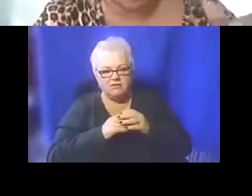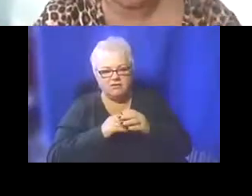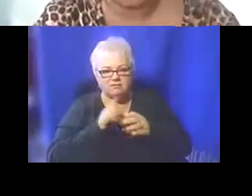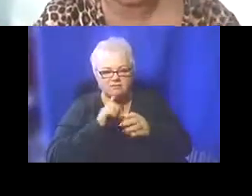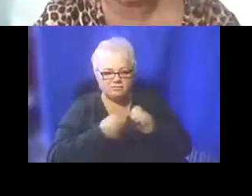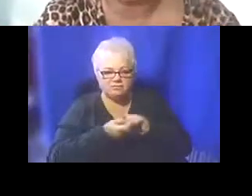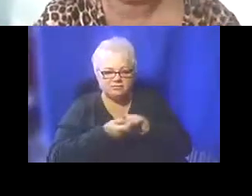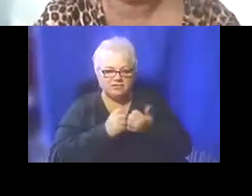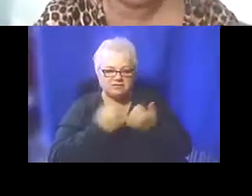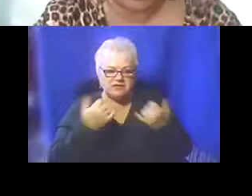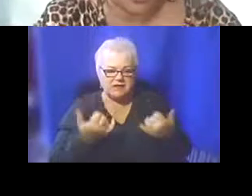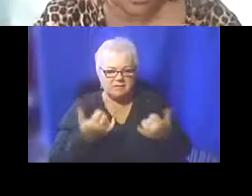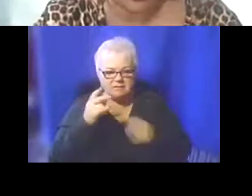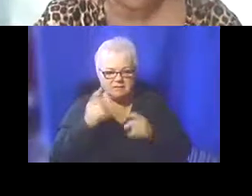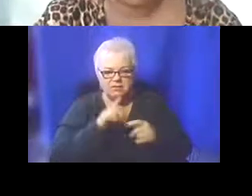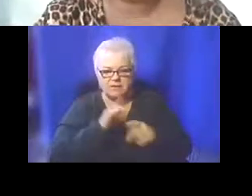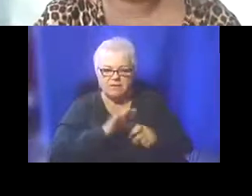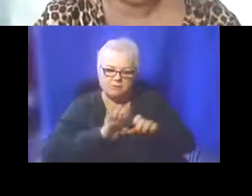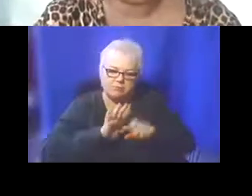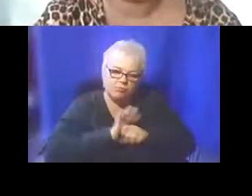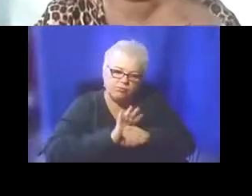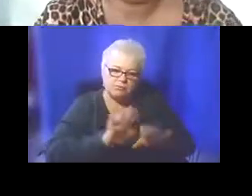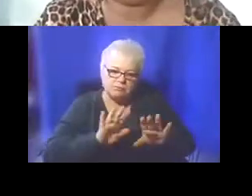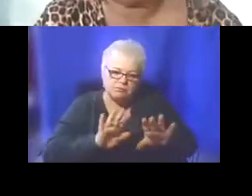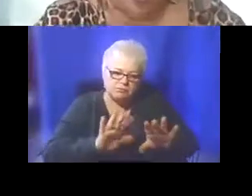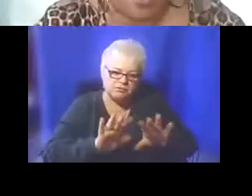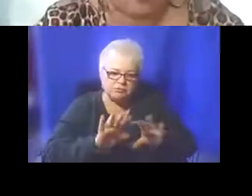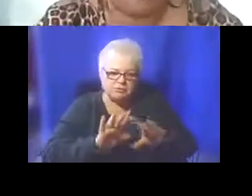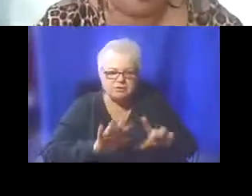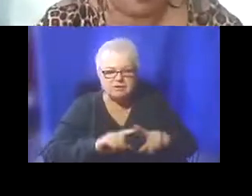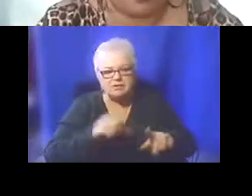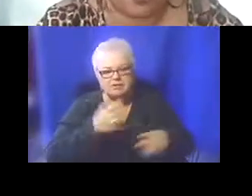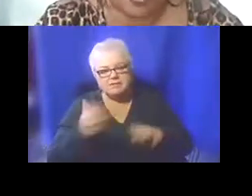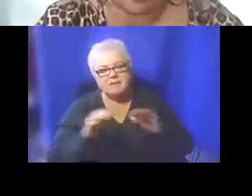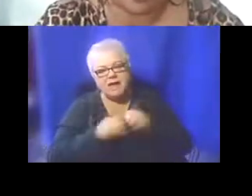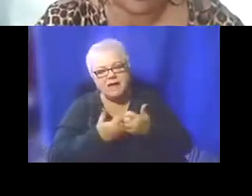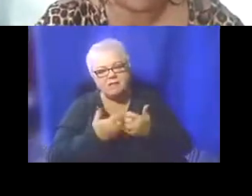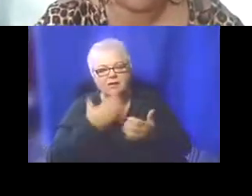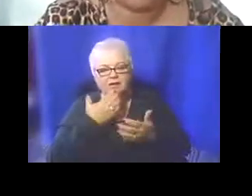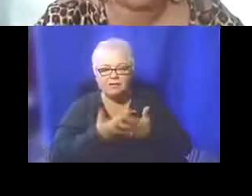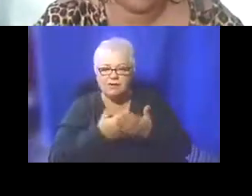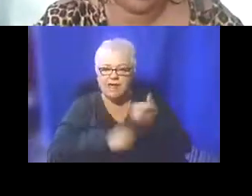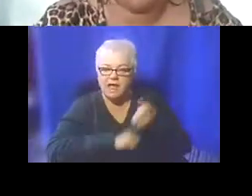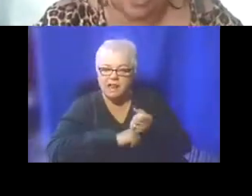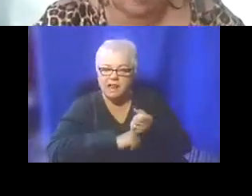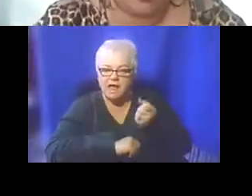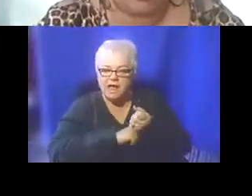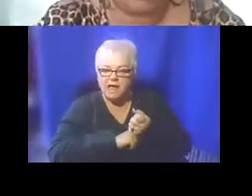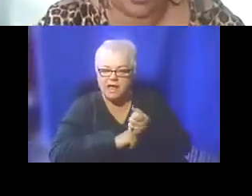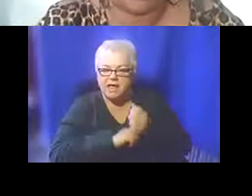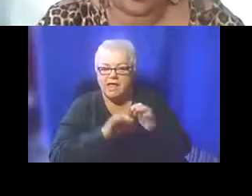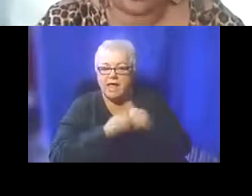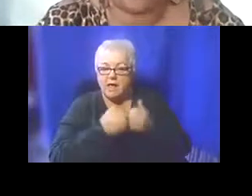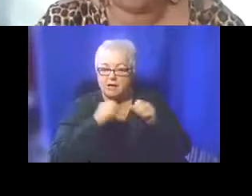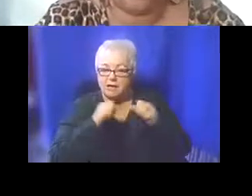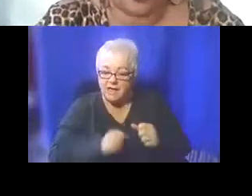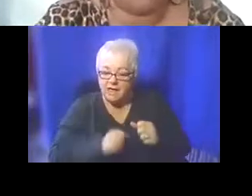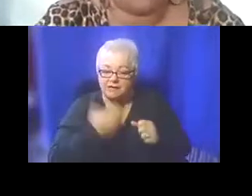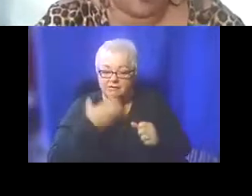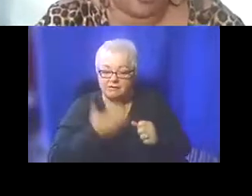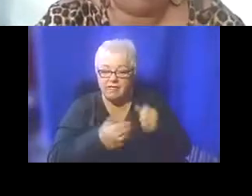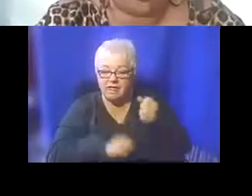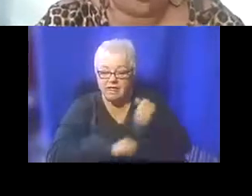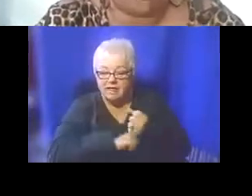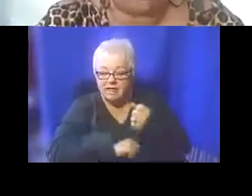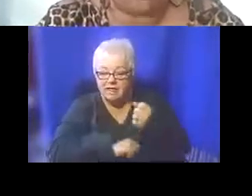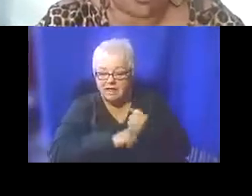changing now because people are really pushing it. But to think about how you be a good ally, how you can be a good ally, you really have